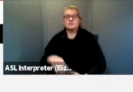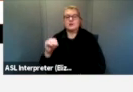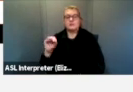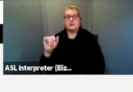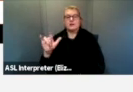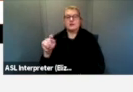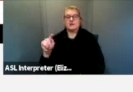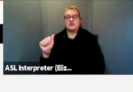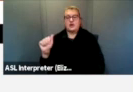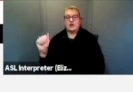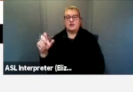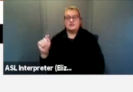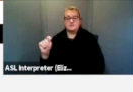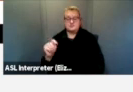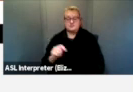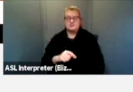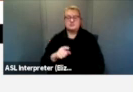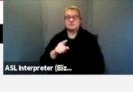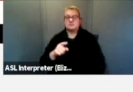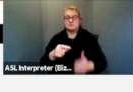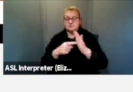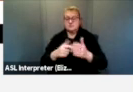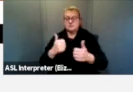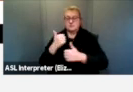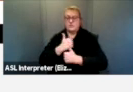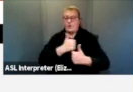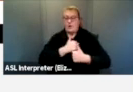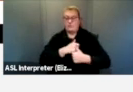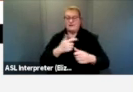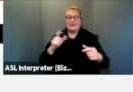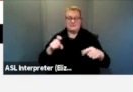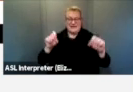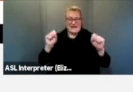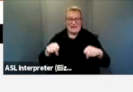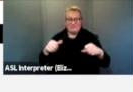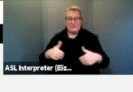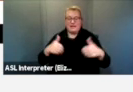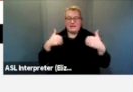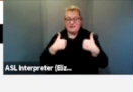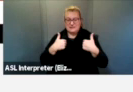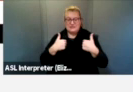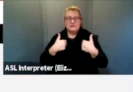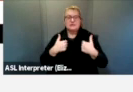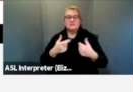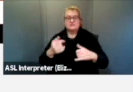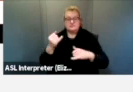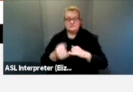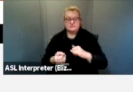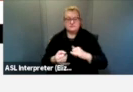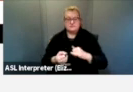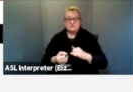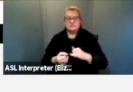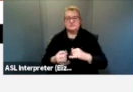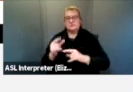1776, which constitutes the army as of the able-bodied. And then finally, this is a